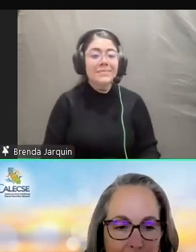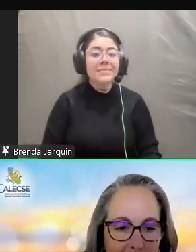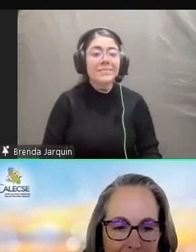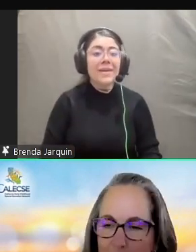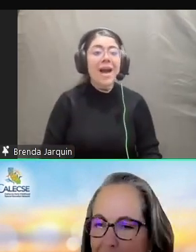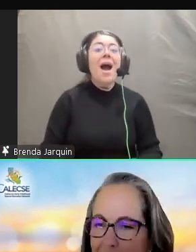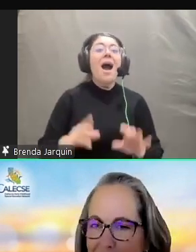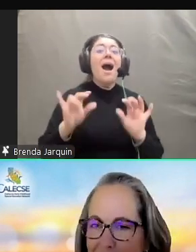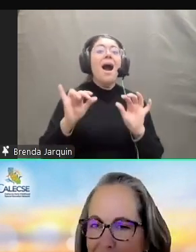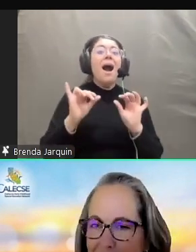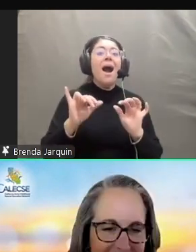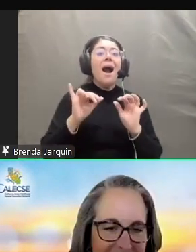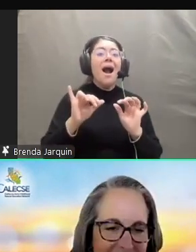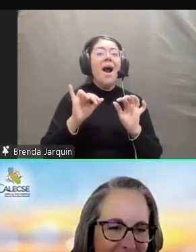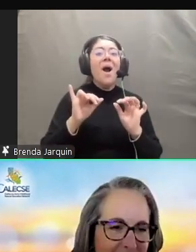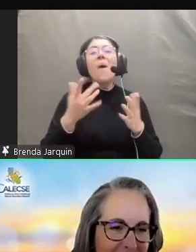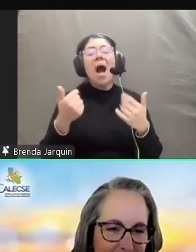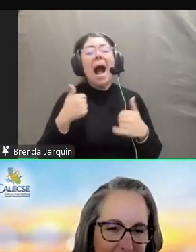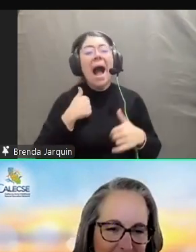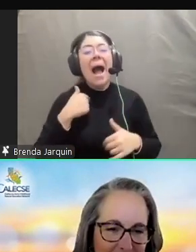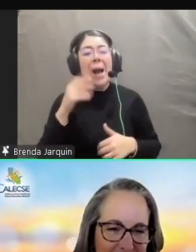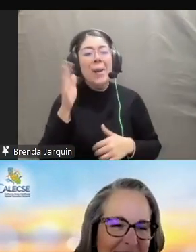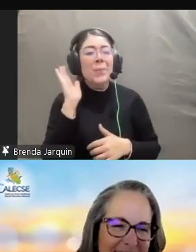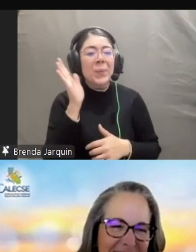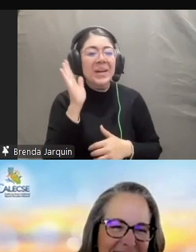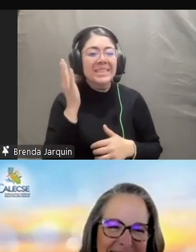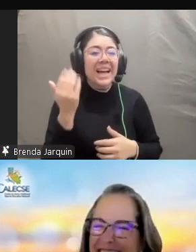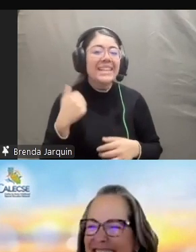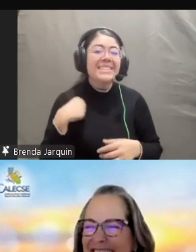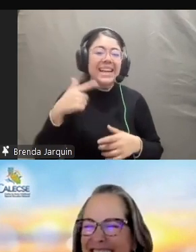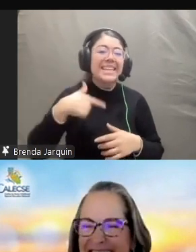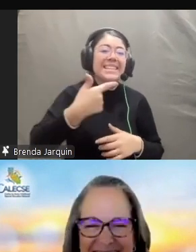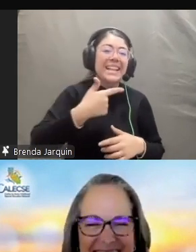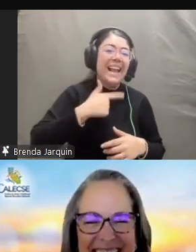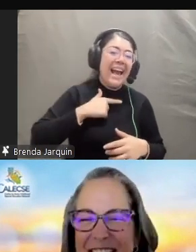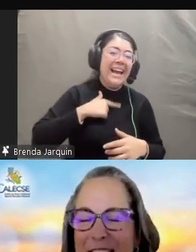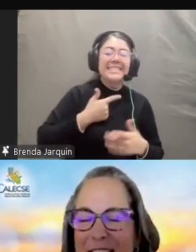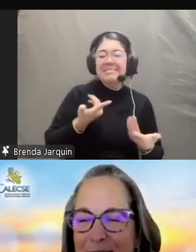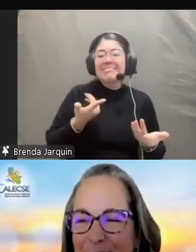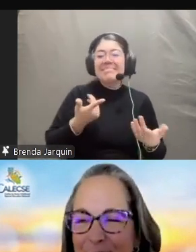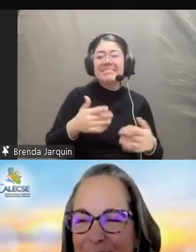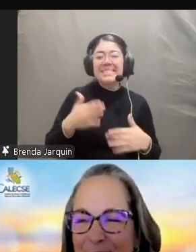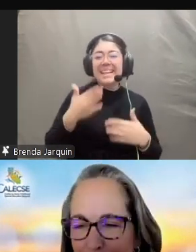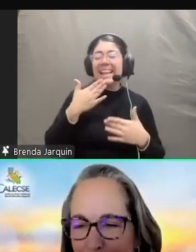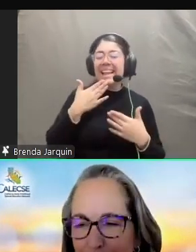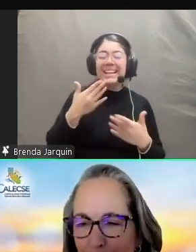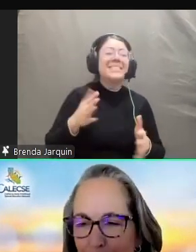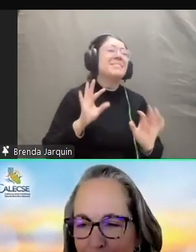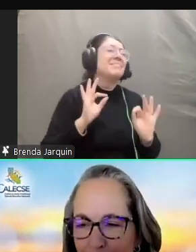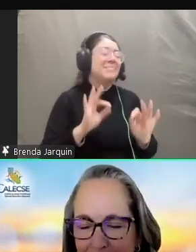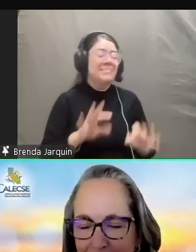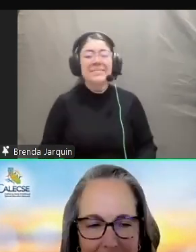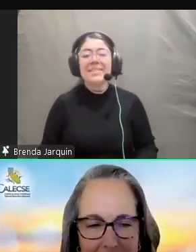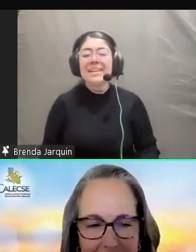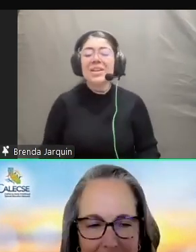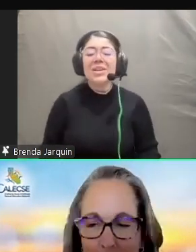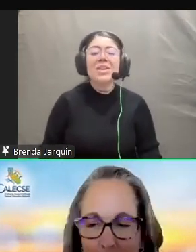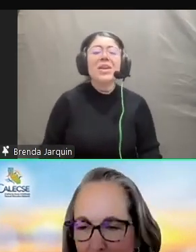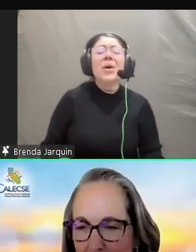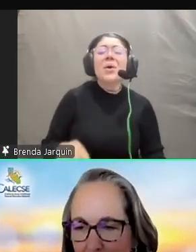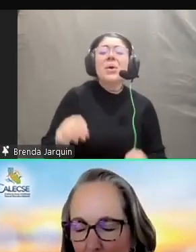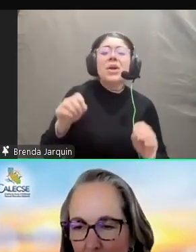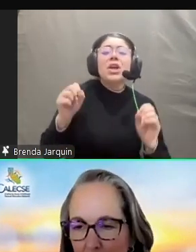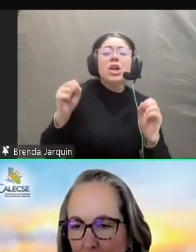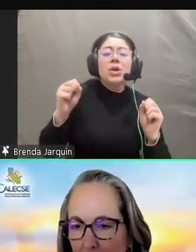Actually, I'm presenting next again, and then I'll hand it back to Heather. Back on. Thank you. So this is the bottom of the